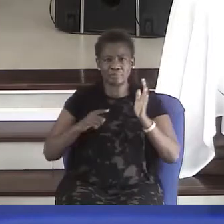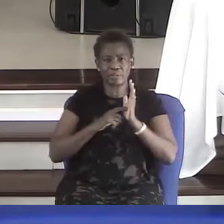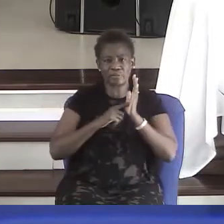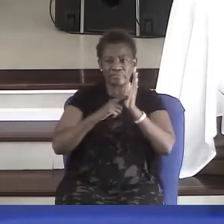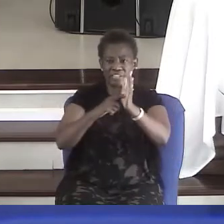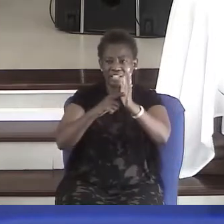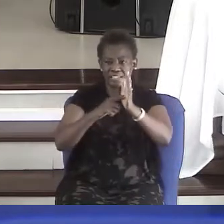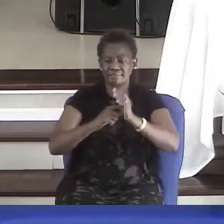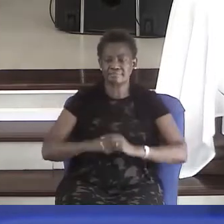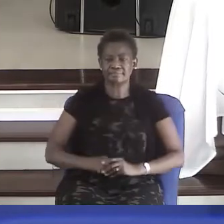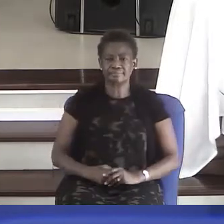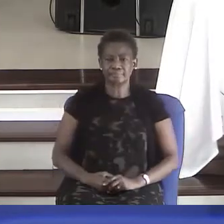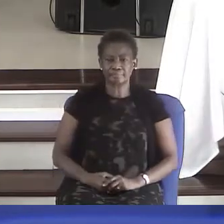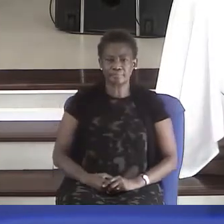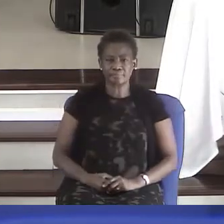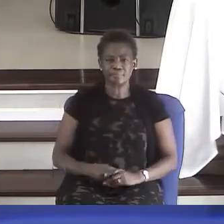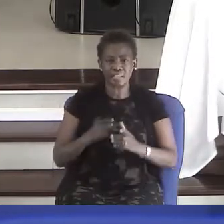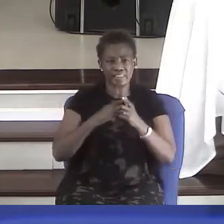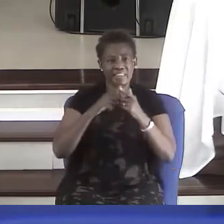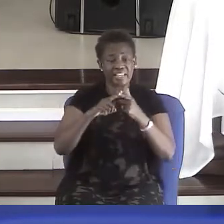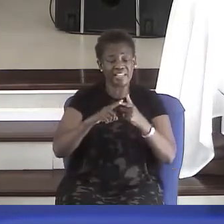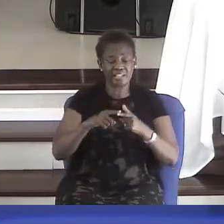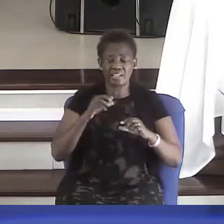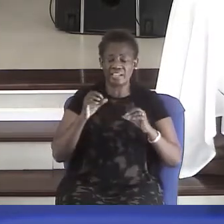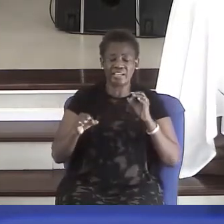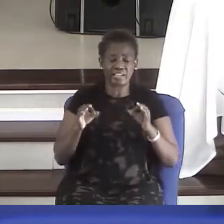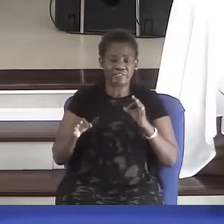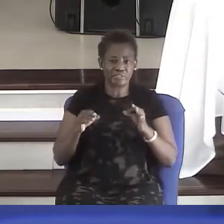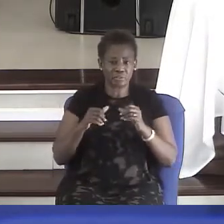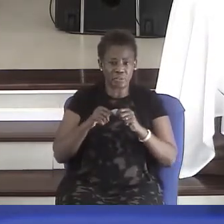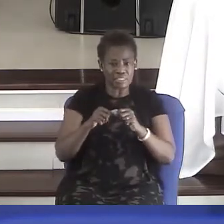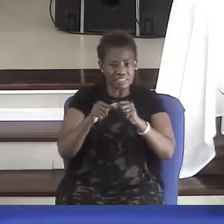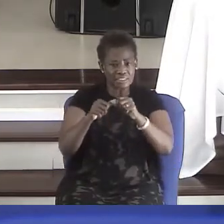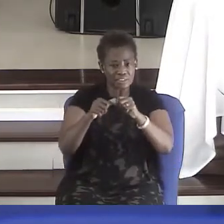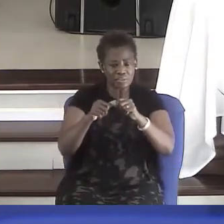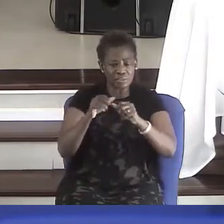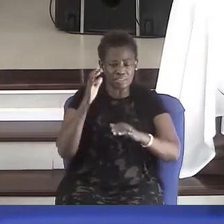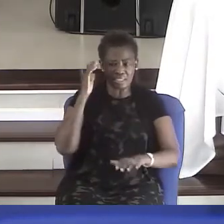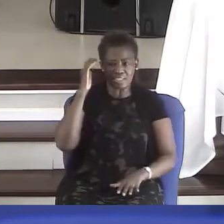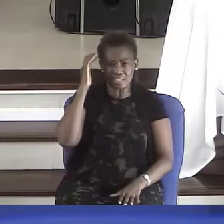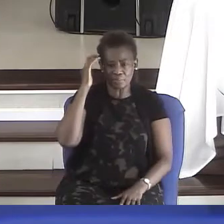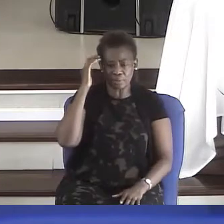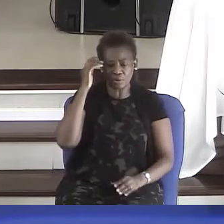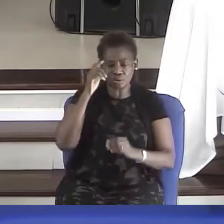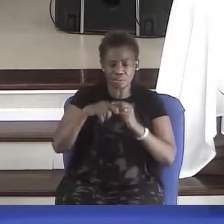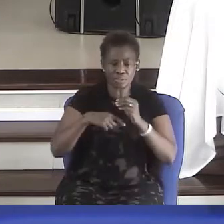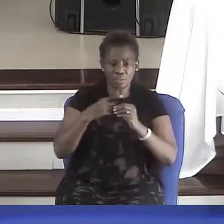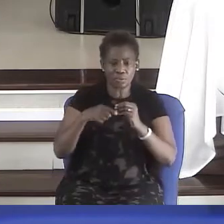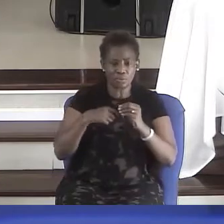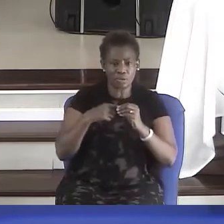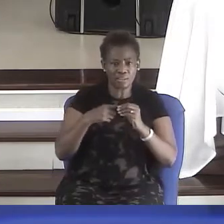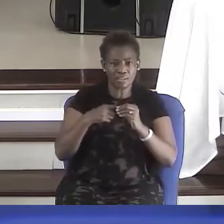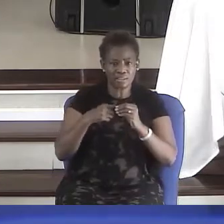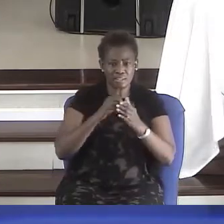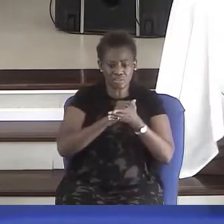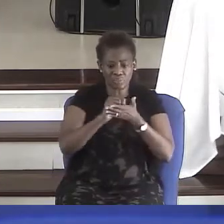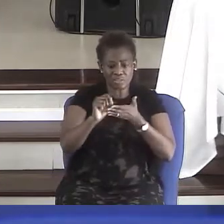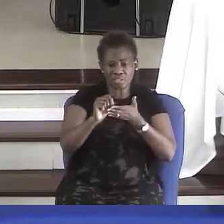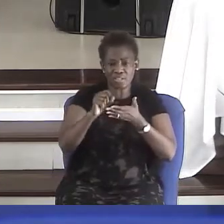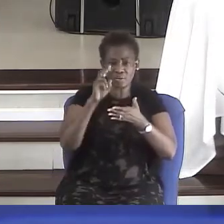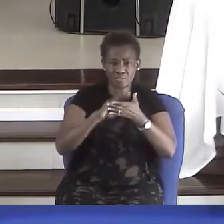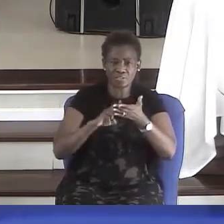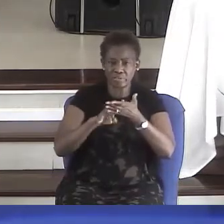And then if you continue to reflect on what Spence read, there was a